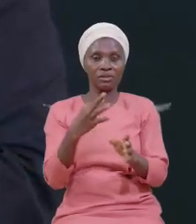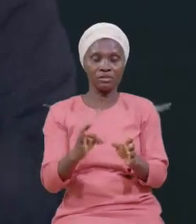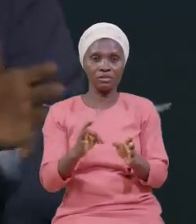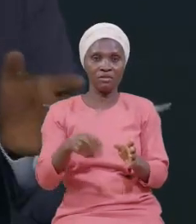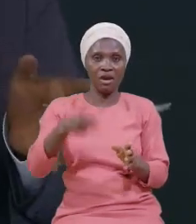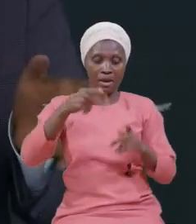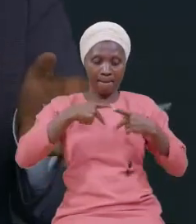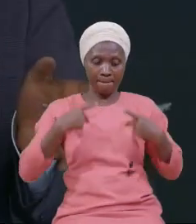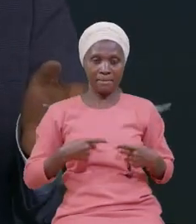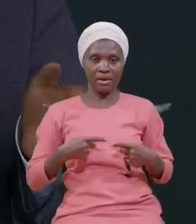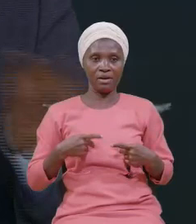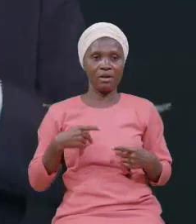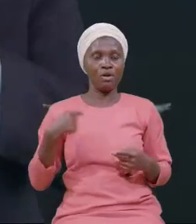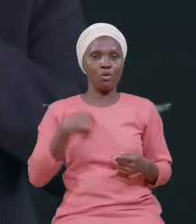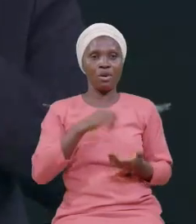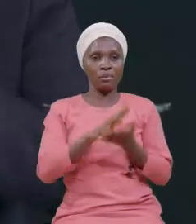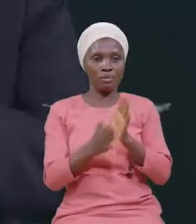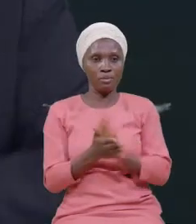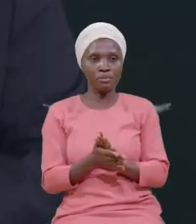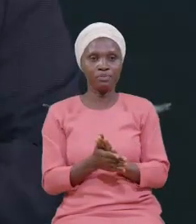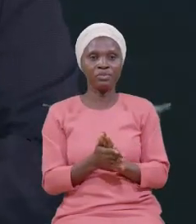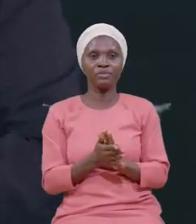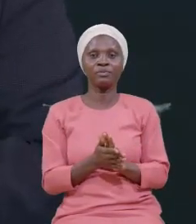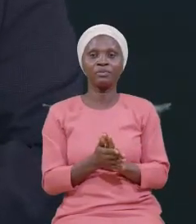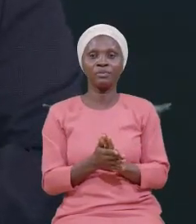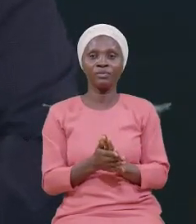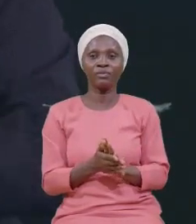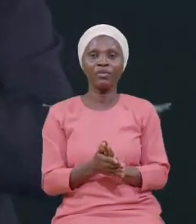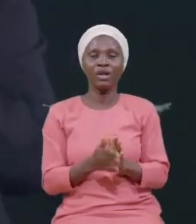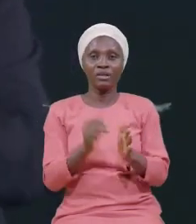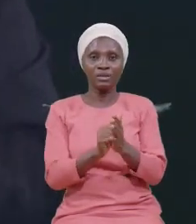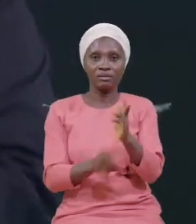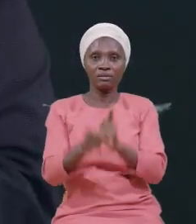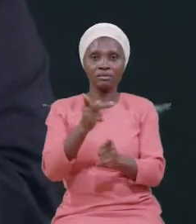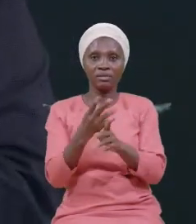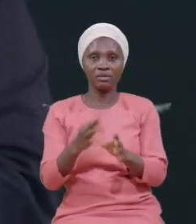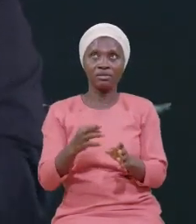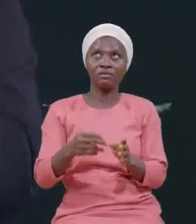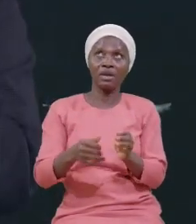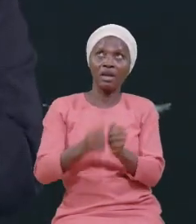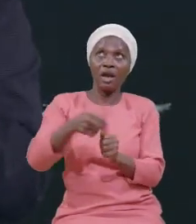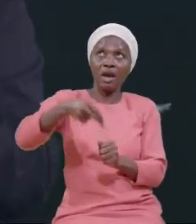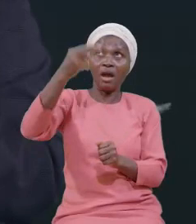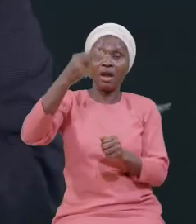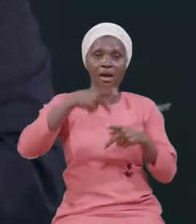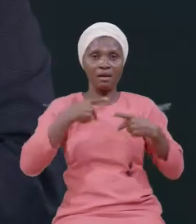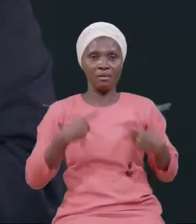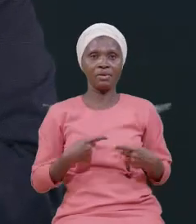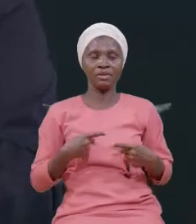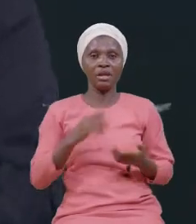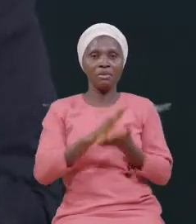us, answers to our need. Such a high priest became us who is